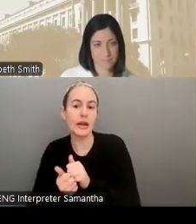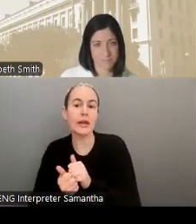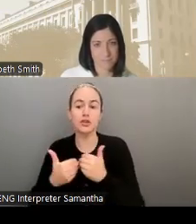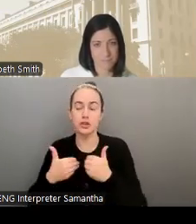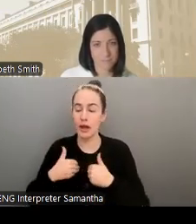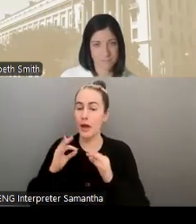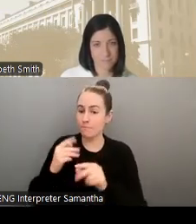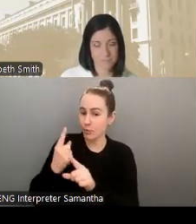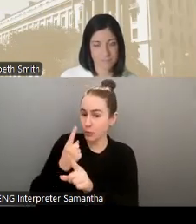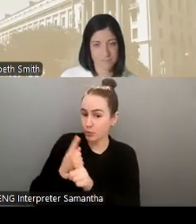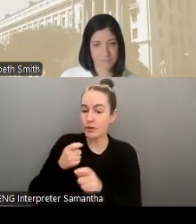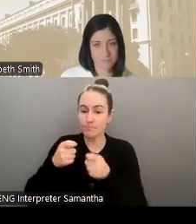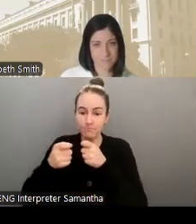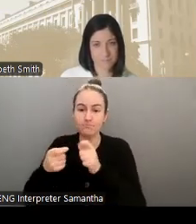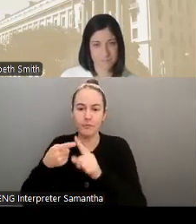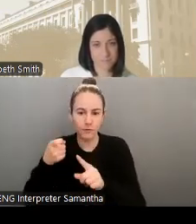your grant manager?